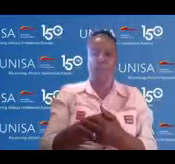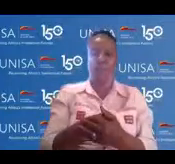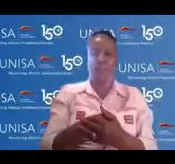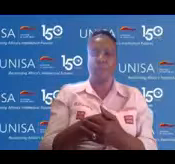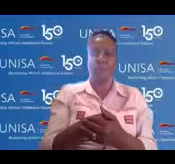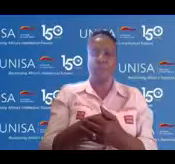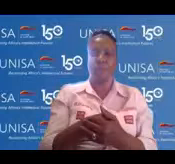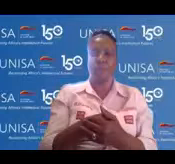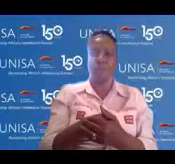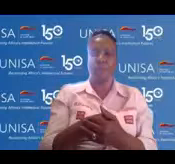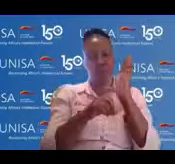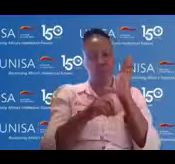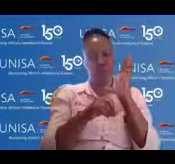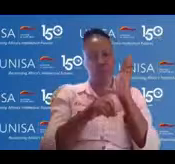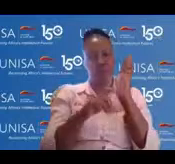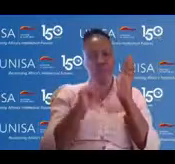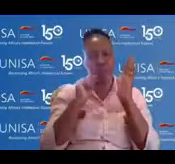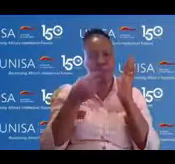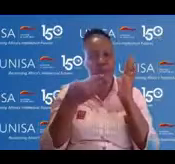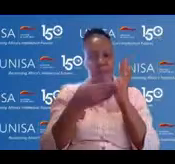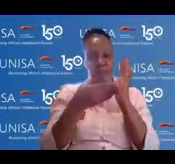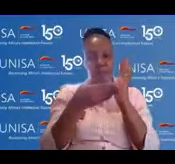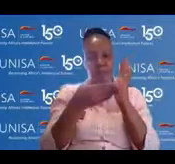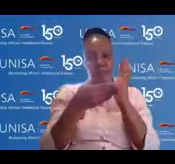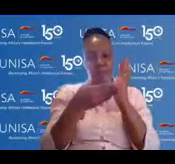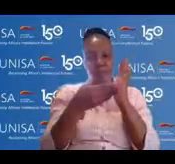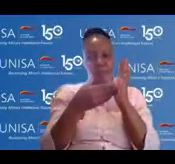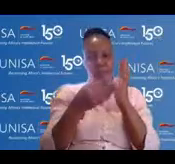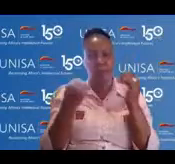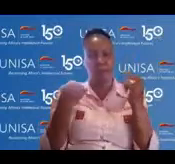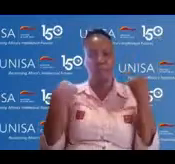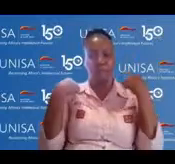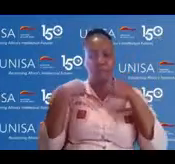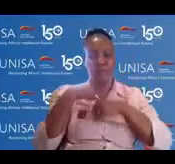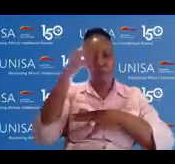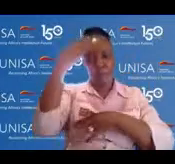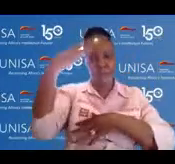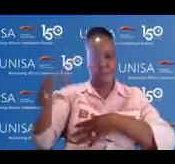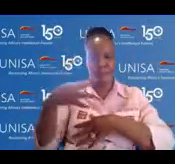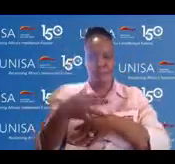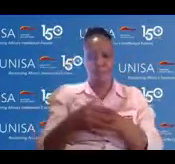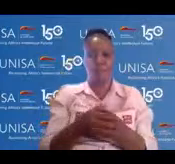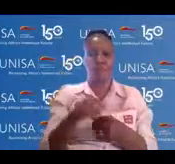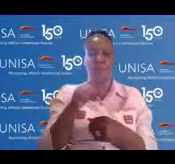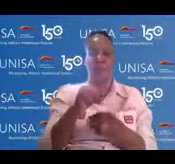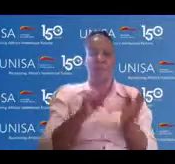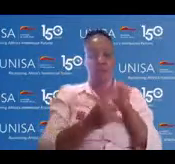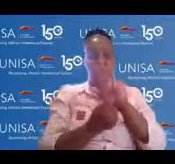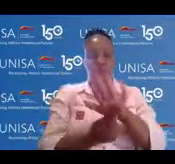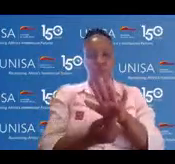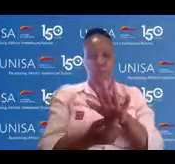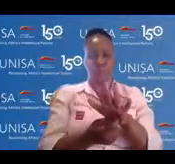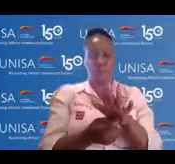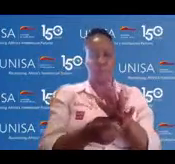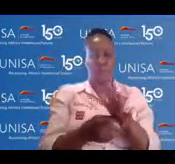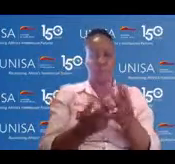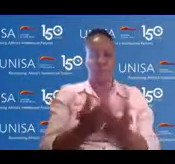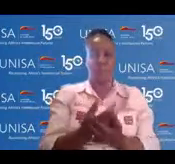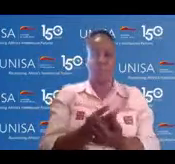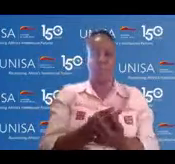gentleman on his graduation gown. This shows that against all